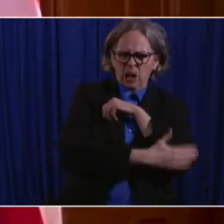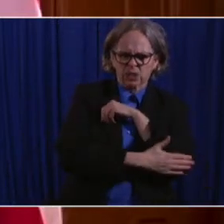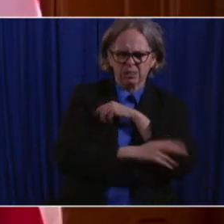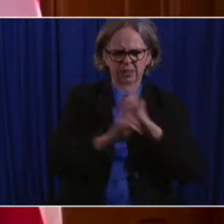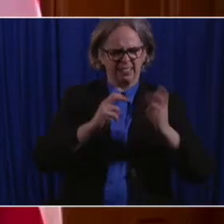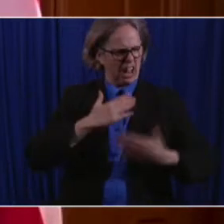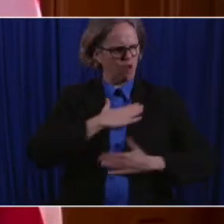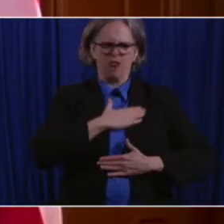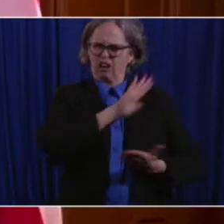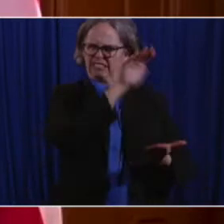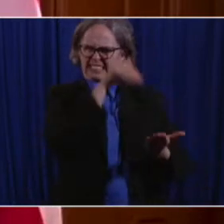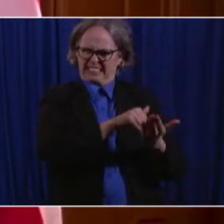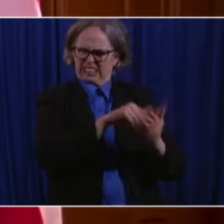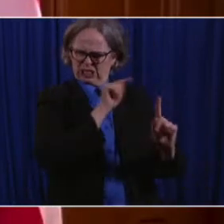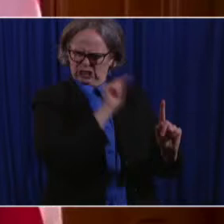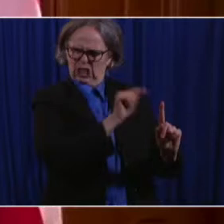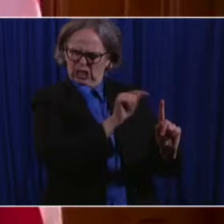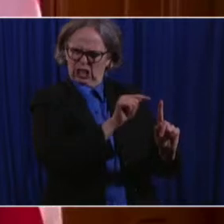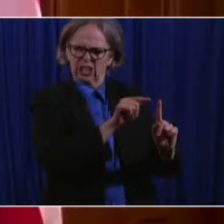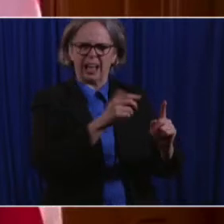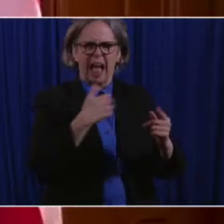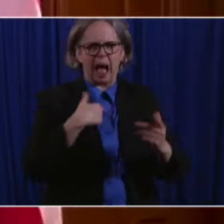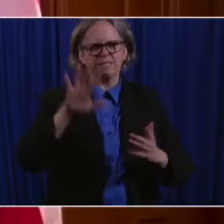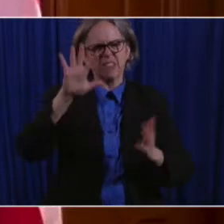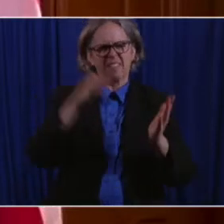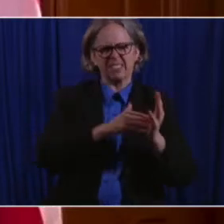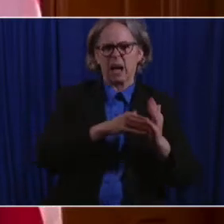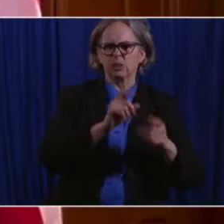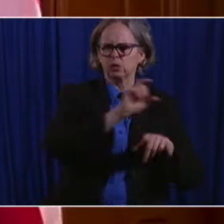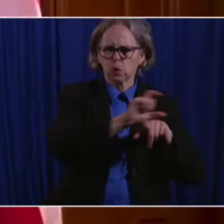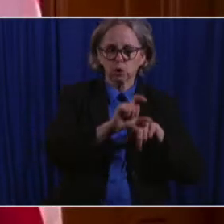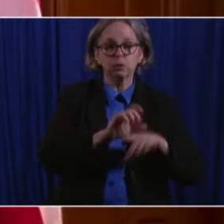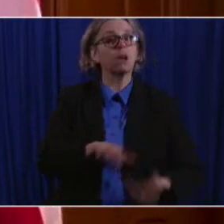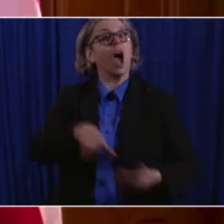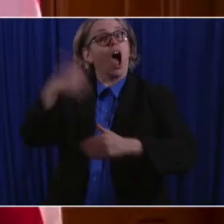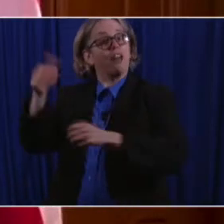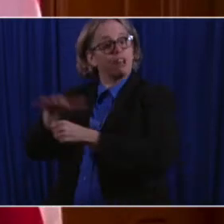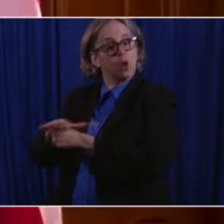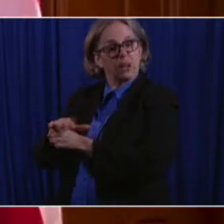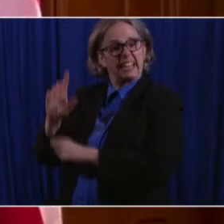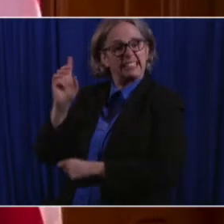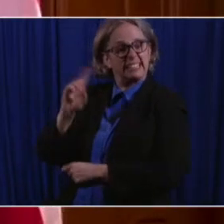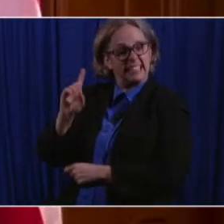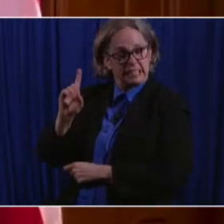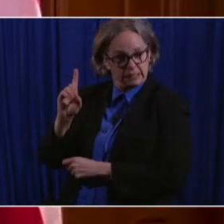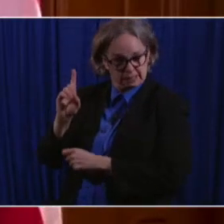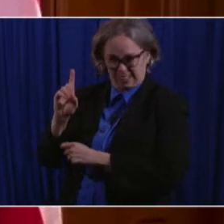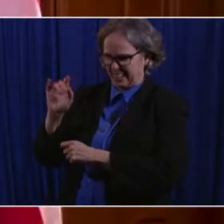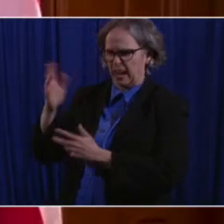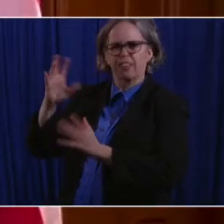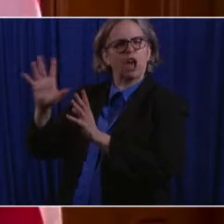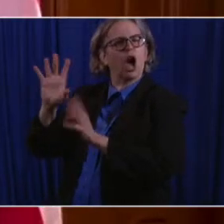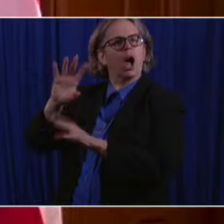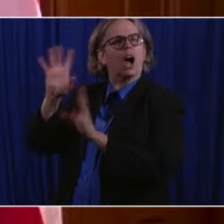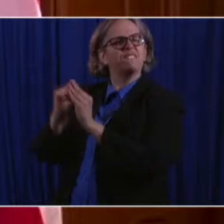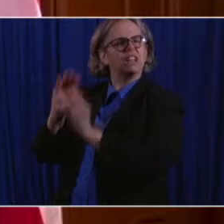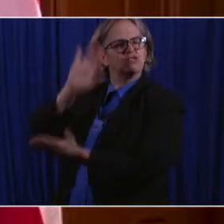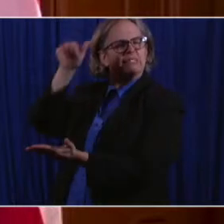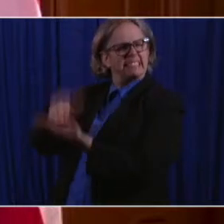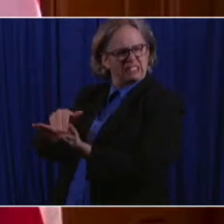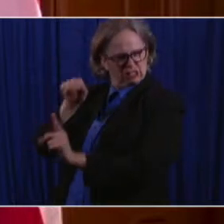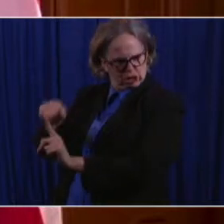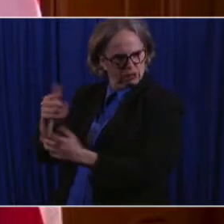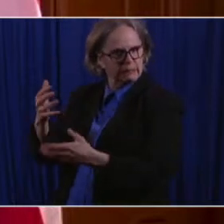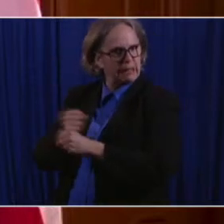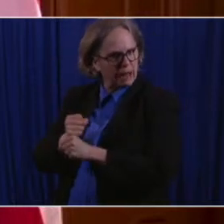Convention Center will have 5,000 doses a week. The Celeste Center, State Fairgrounds in Columbus, 5,000